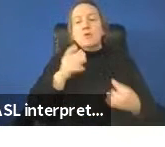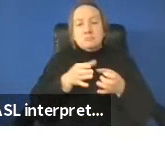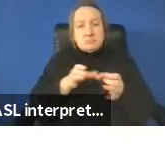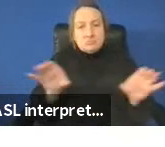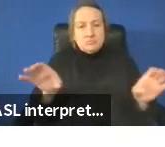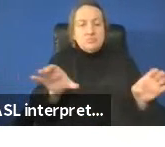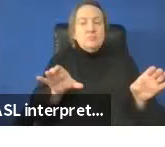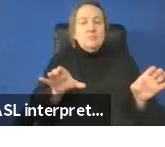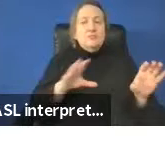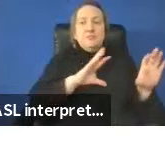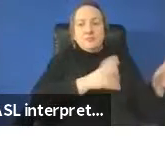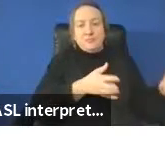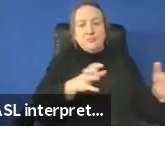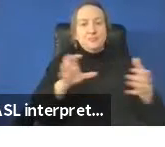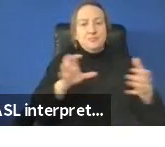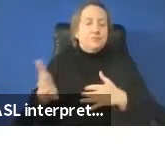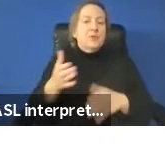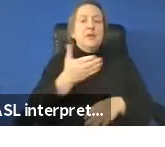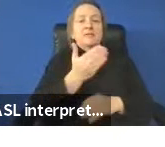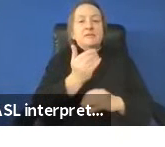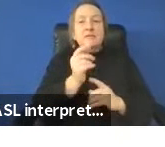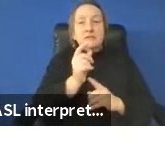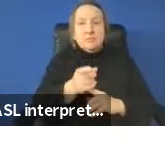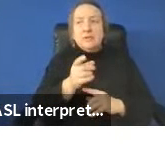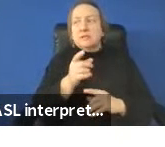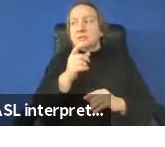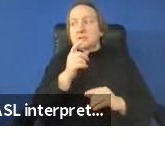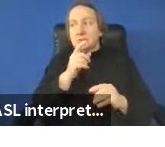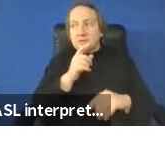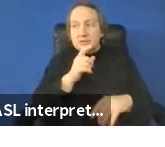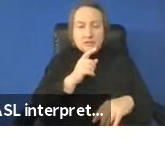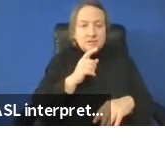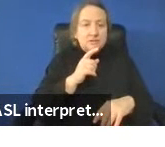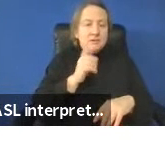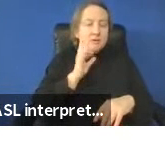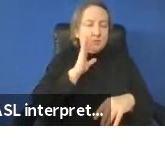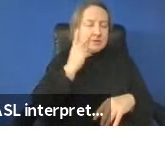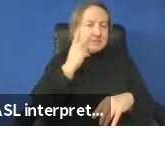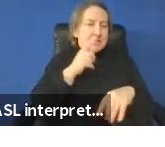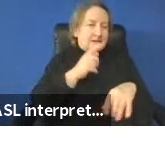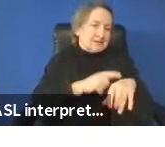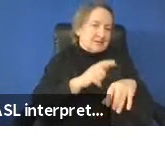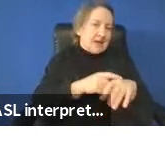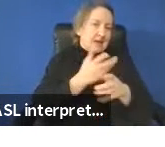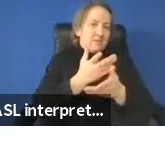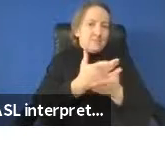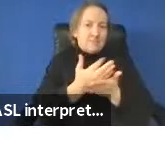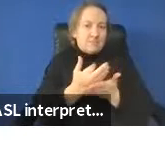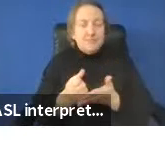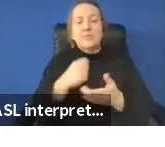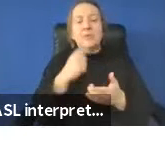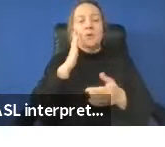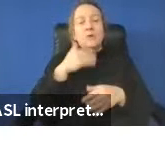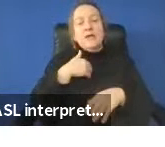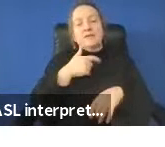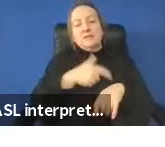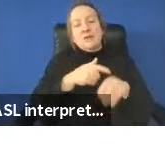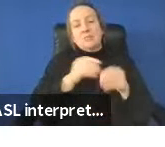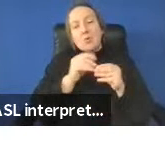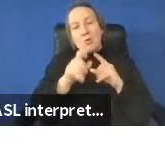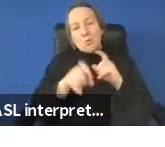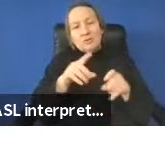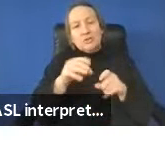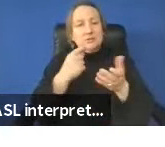into breakout rooms, 15 minutes. You should get a countdown and we will have an opportunity for more questions and